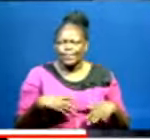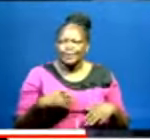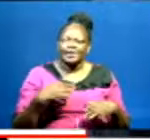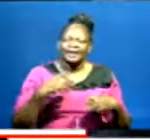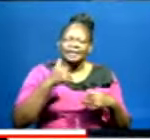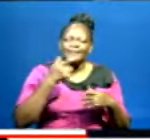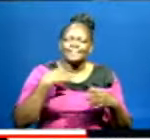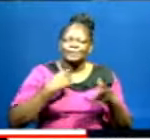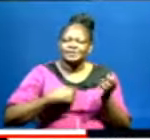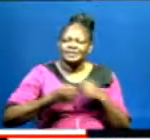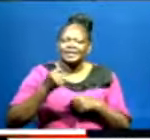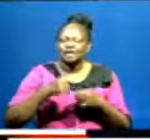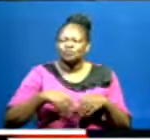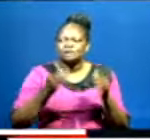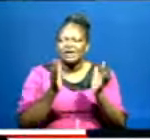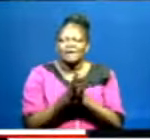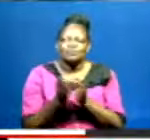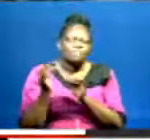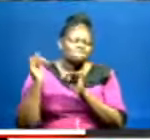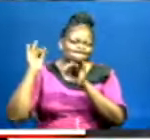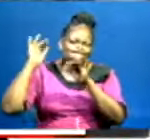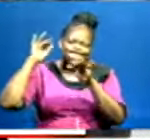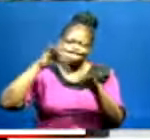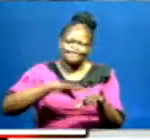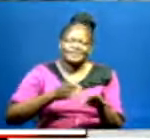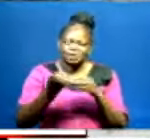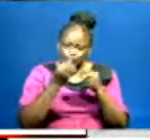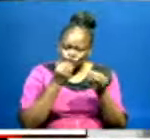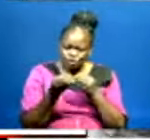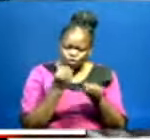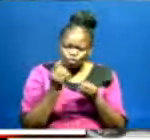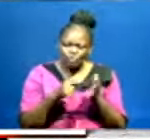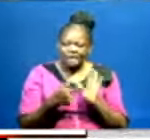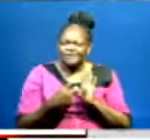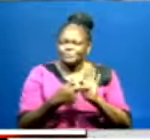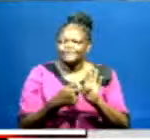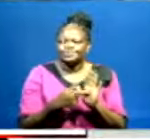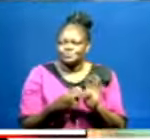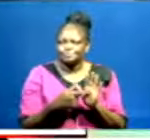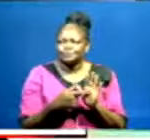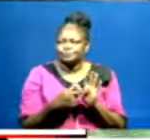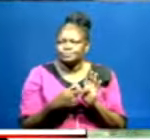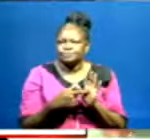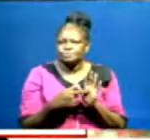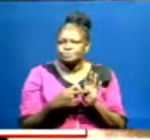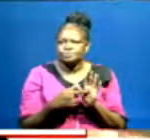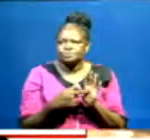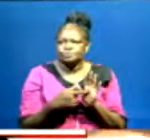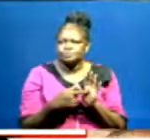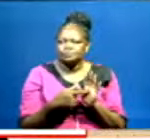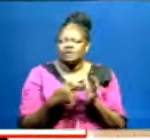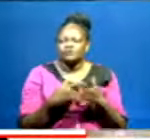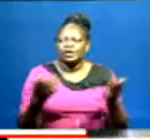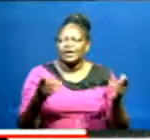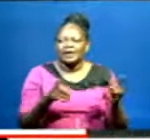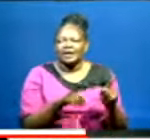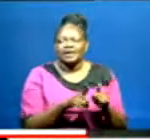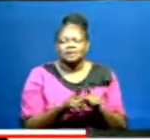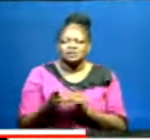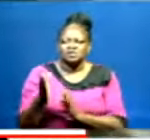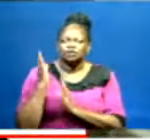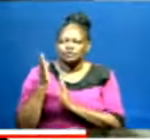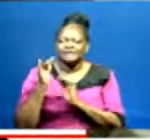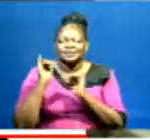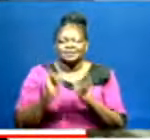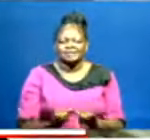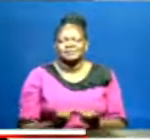and tourists flock to devour what is displayed on the carefully decorated stands as security remains